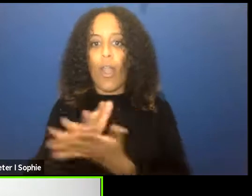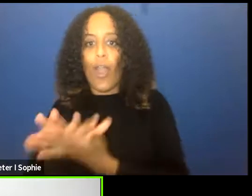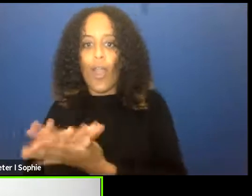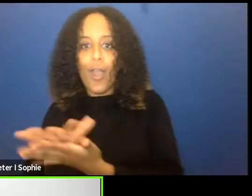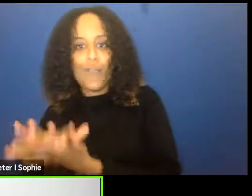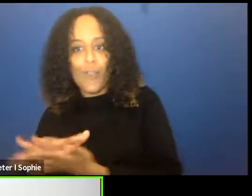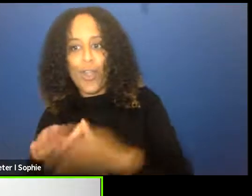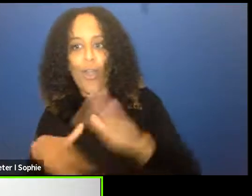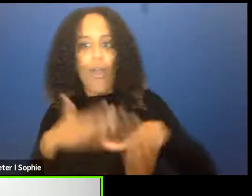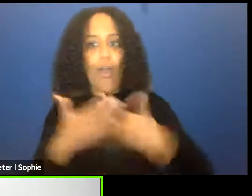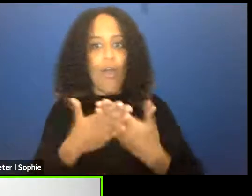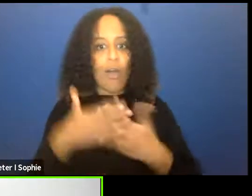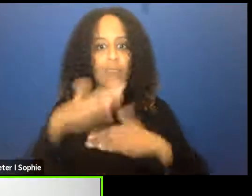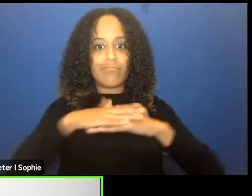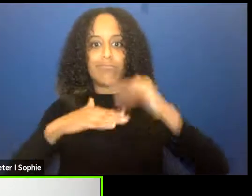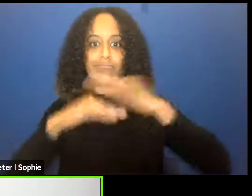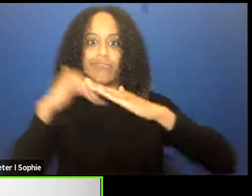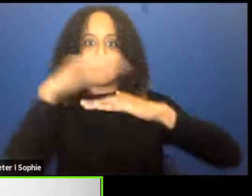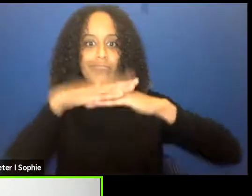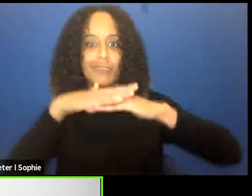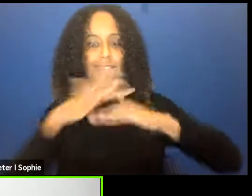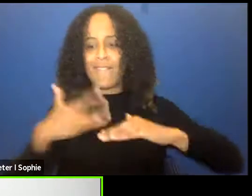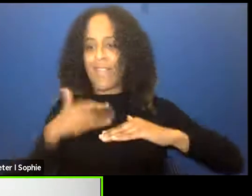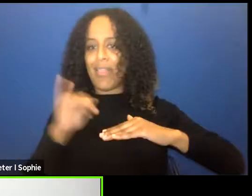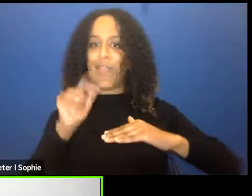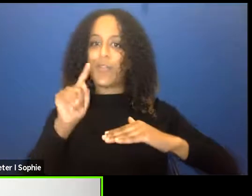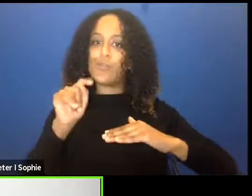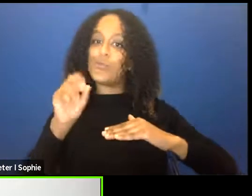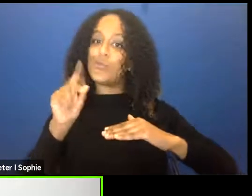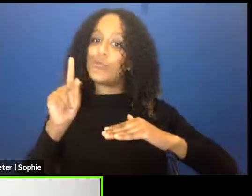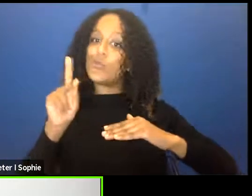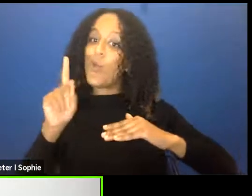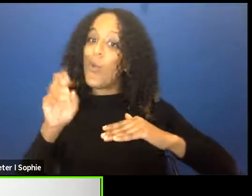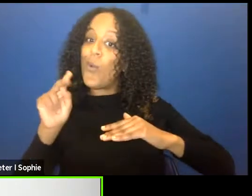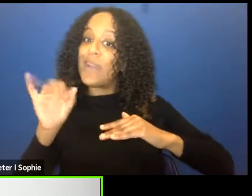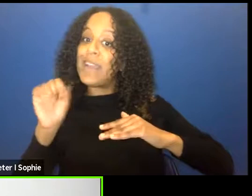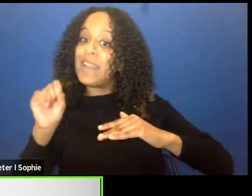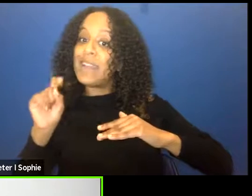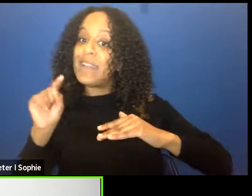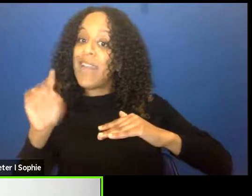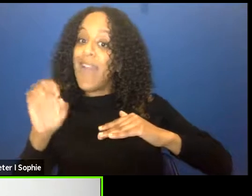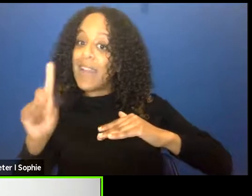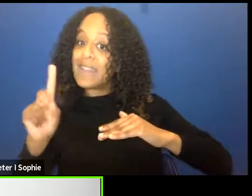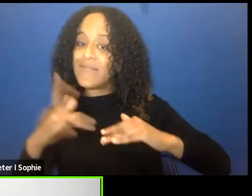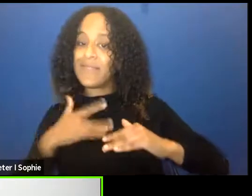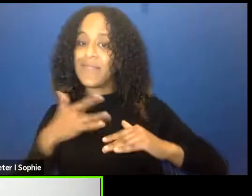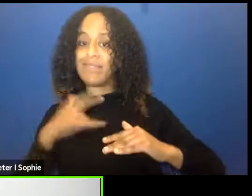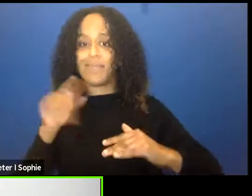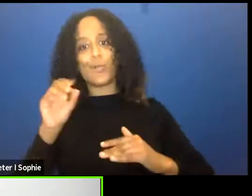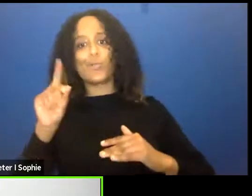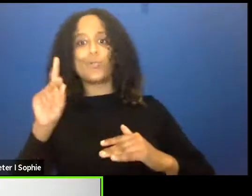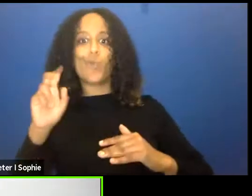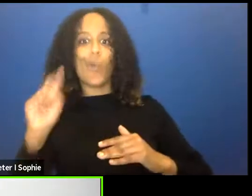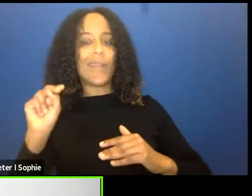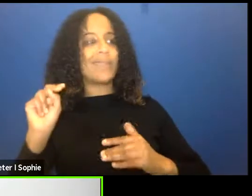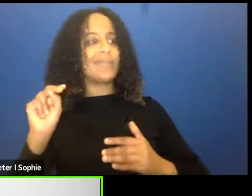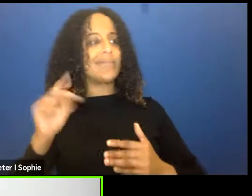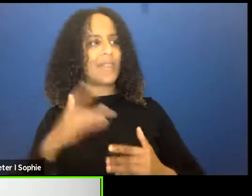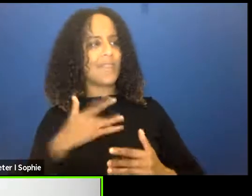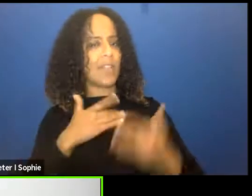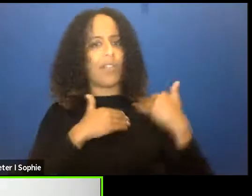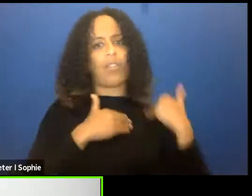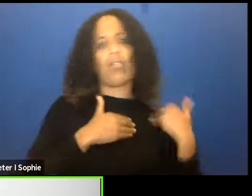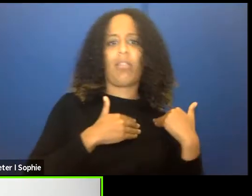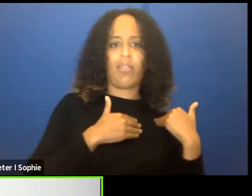stuff, and maybe being feeling tokenized at the same time. There's a lot of weight to carry in that moment,